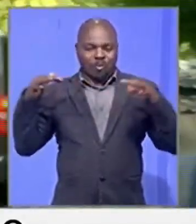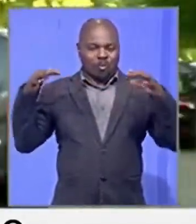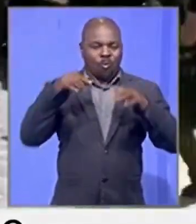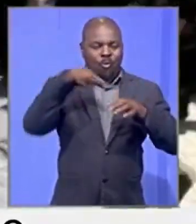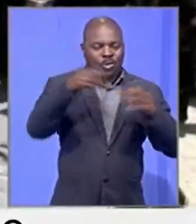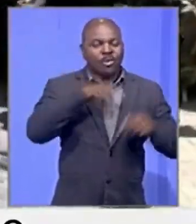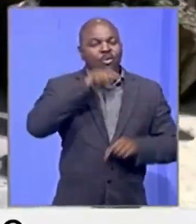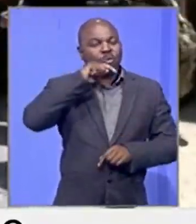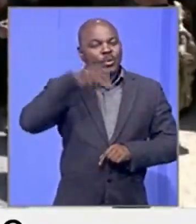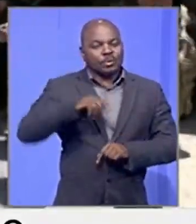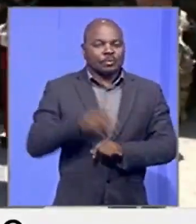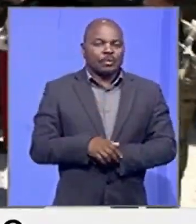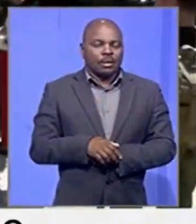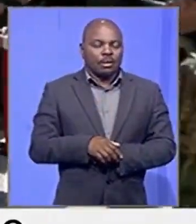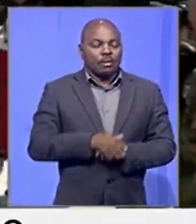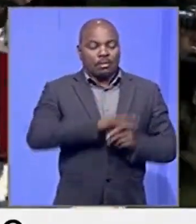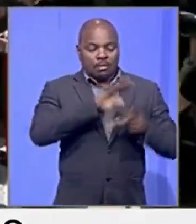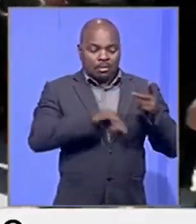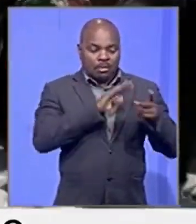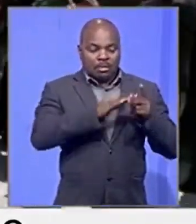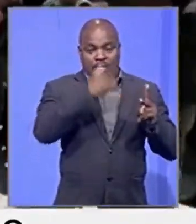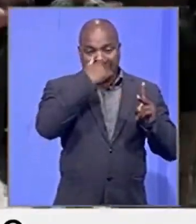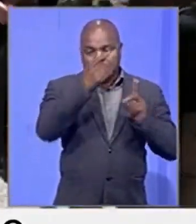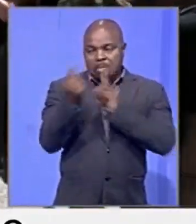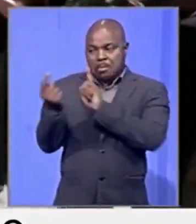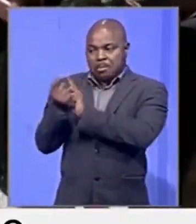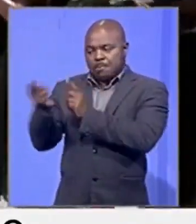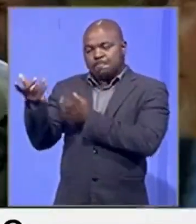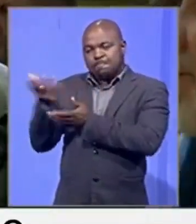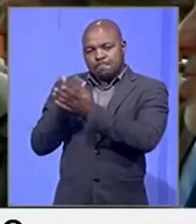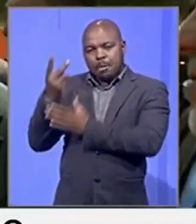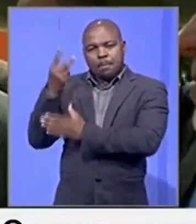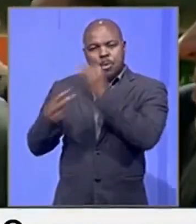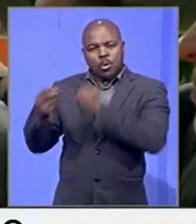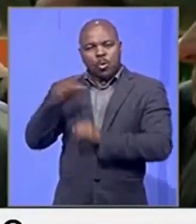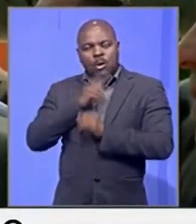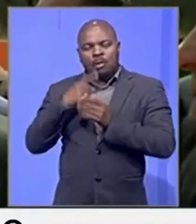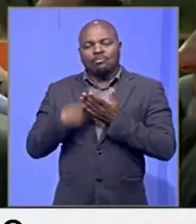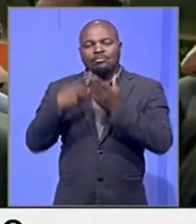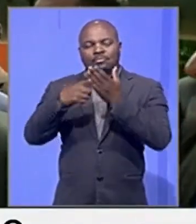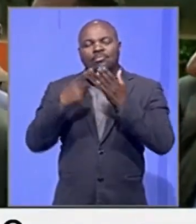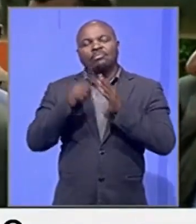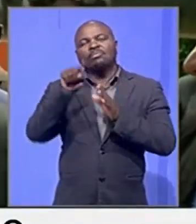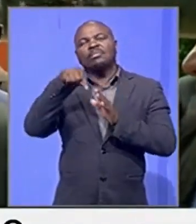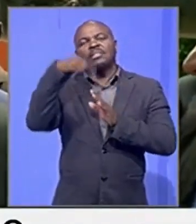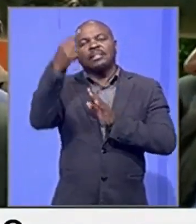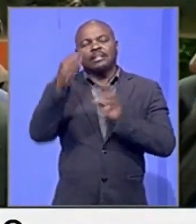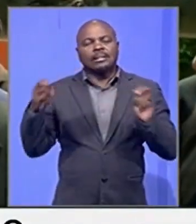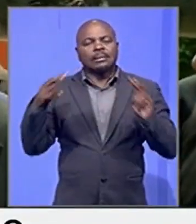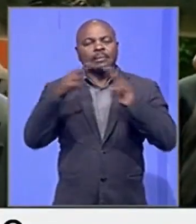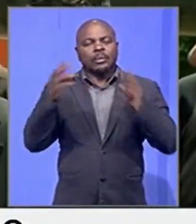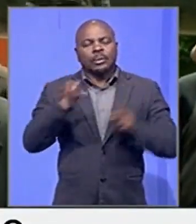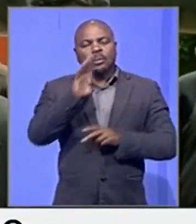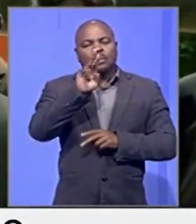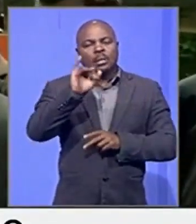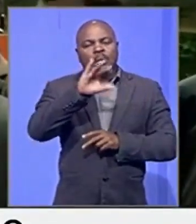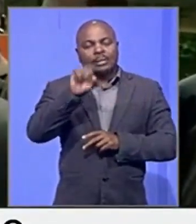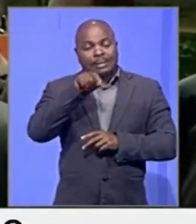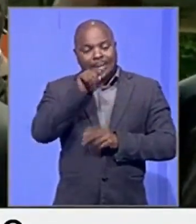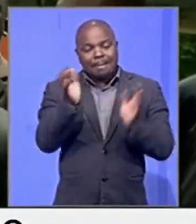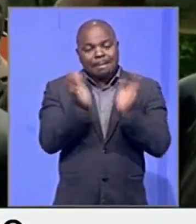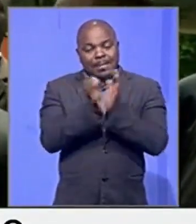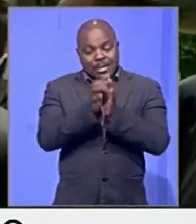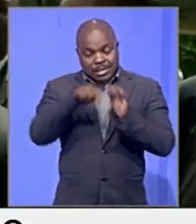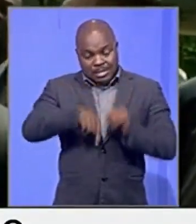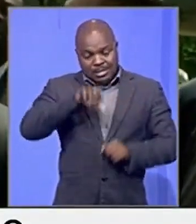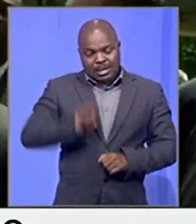Ukraine. Ramaphosa o tla tshwara ditherisano le Putin go sekaseka kopano kgolo e tlang ya Brics e tshwarelwang mo Afrika Borwa. What we're going